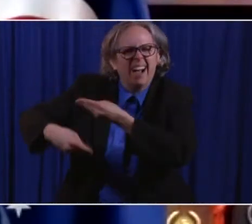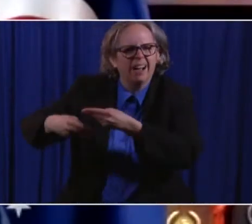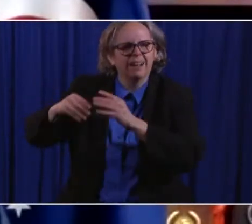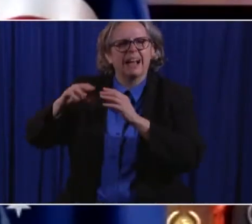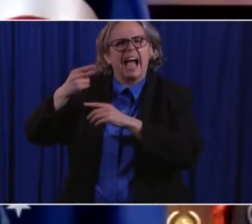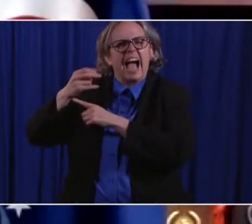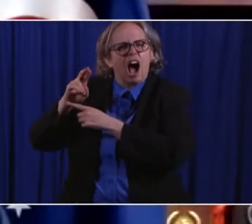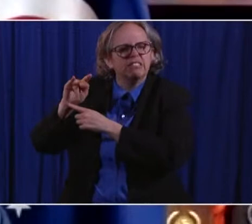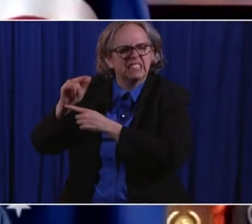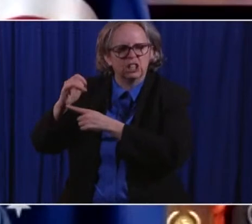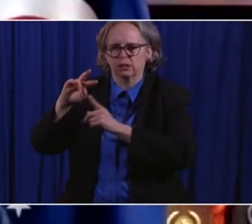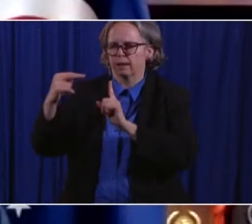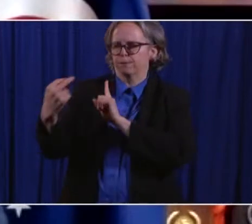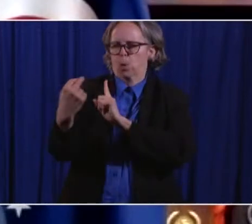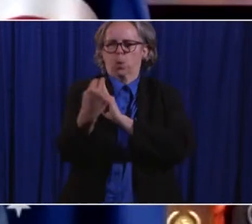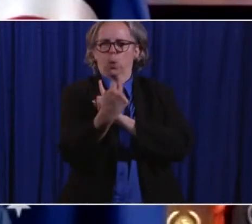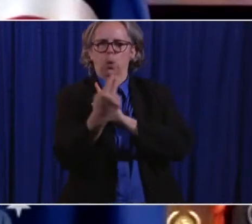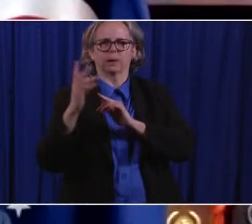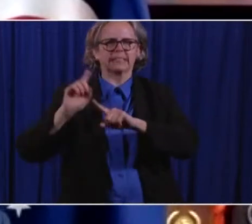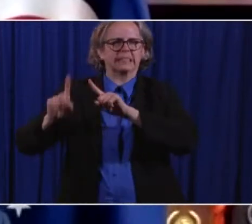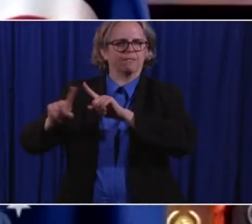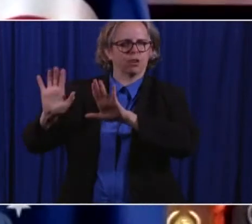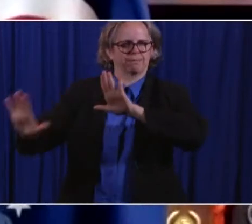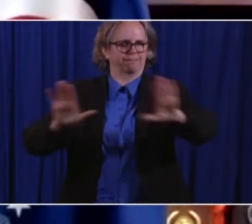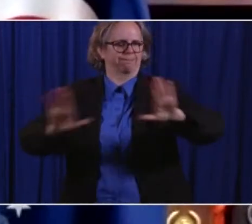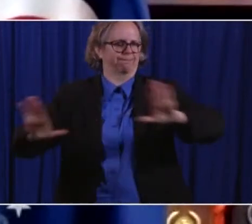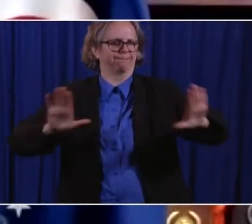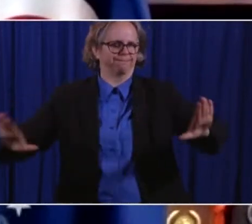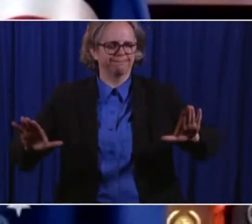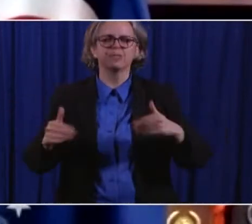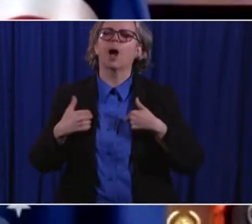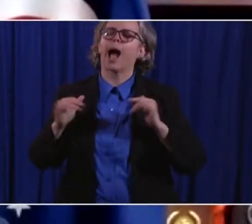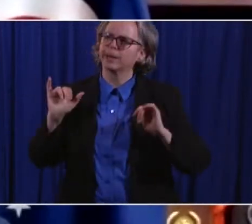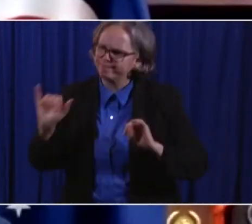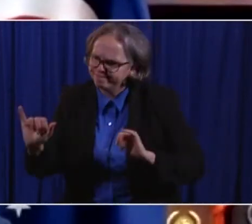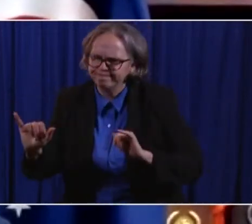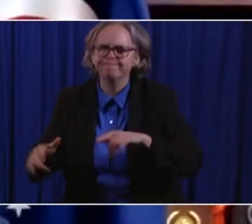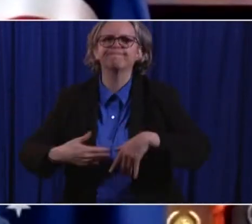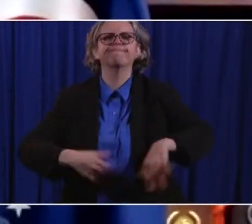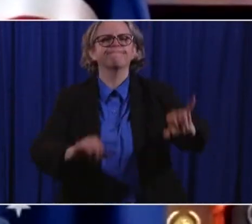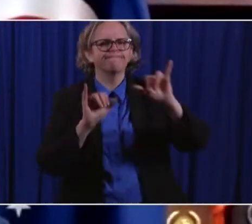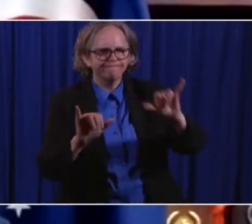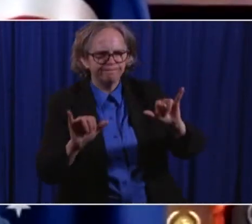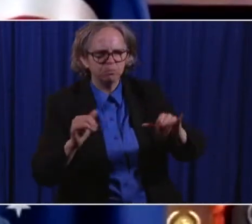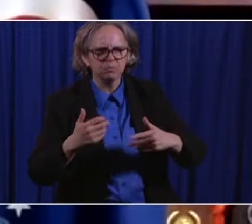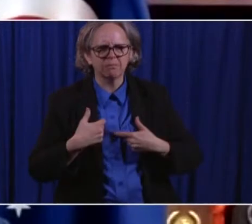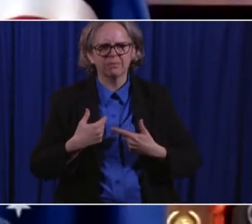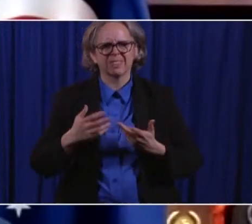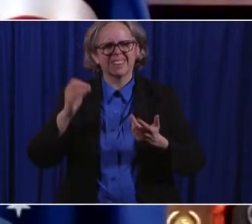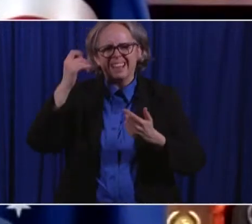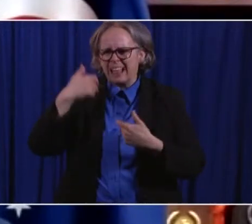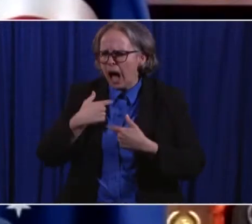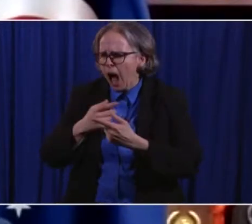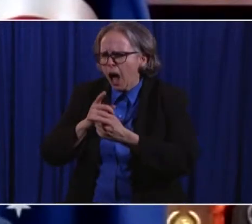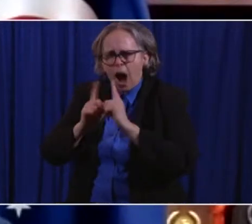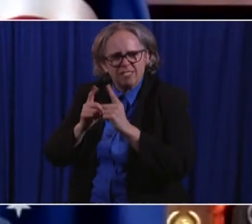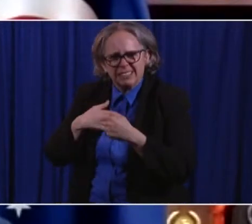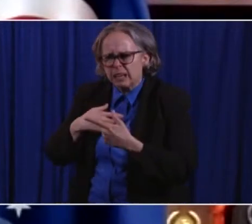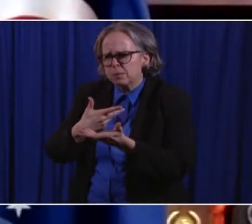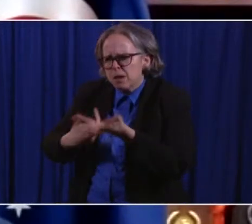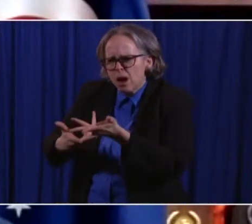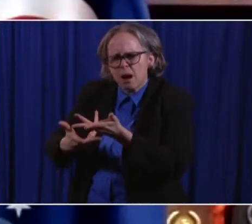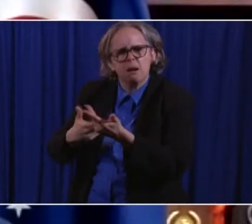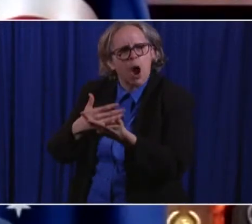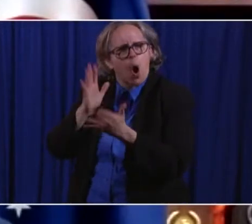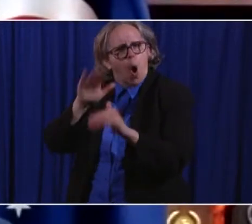It's one of those things that I hope by having these conversations, we can create some more understanding, that we can